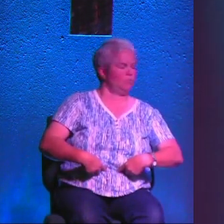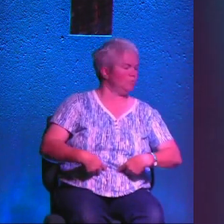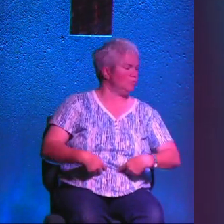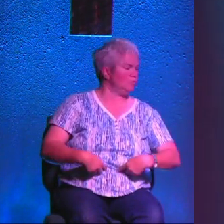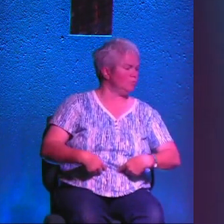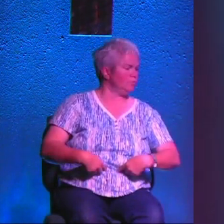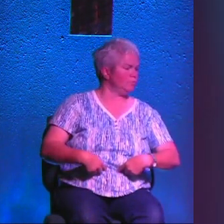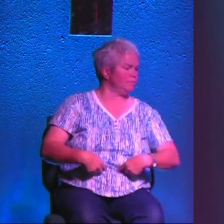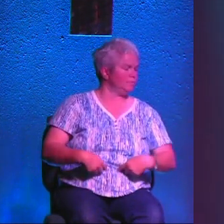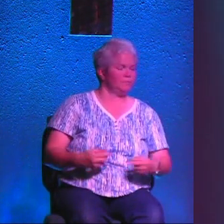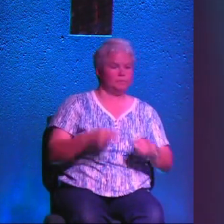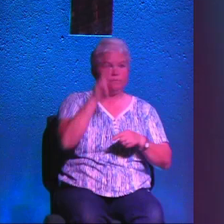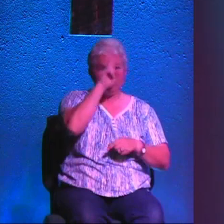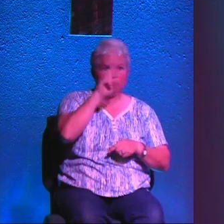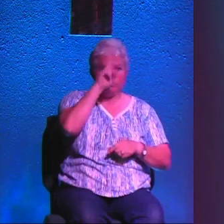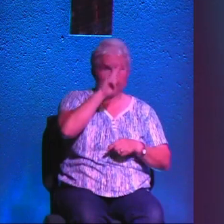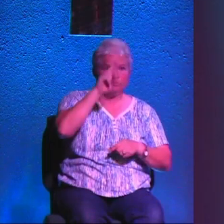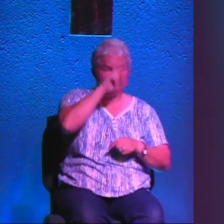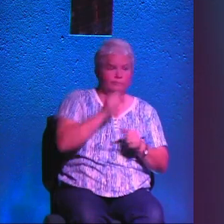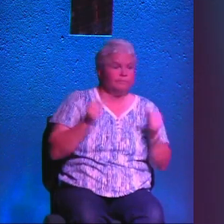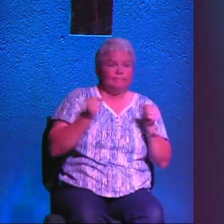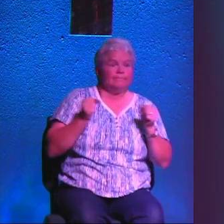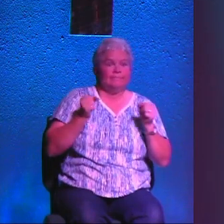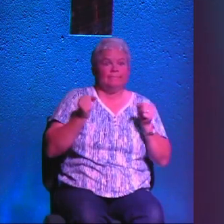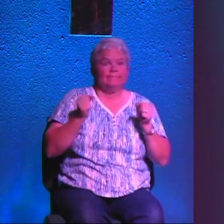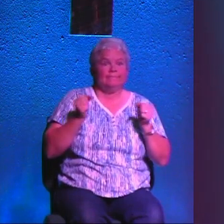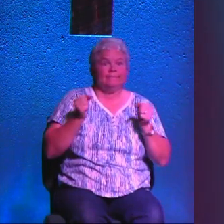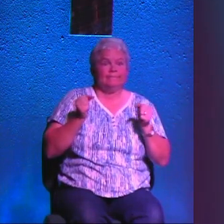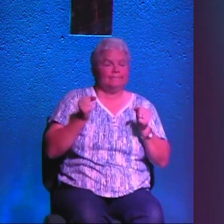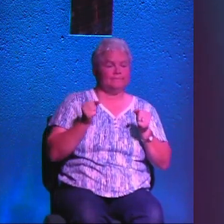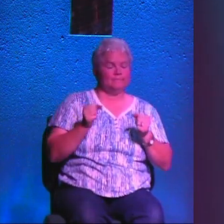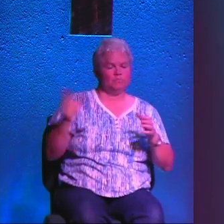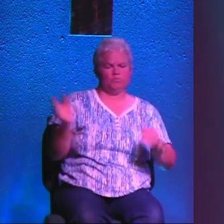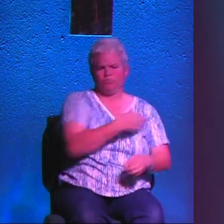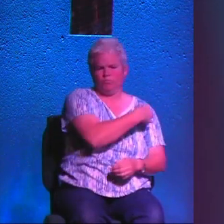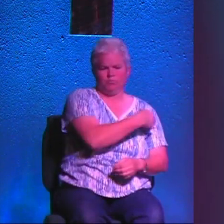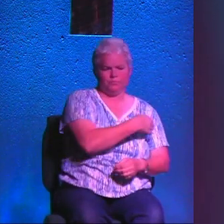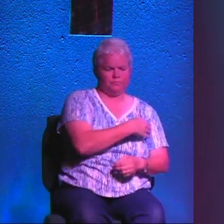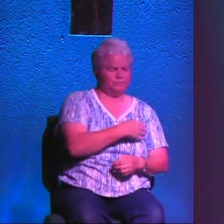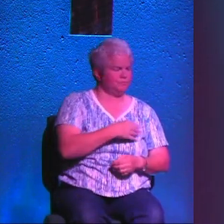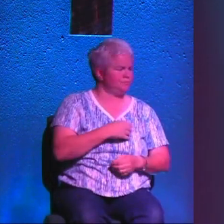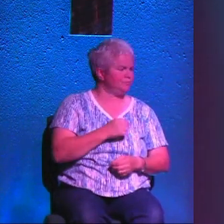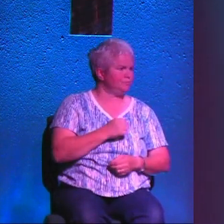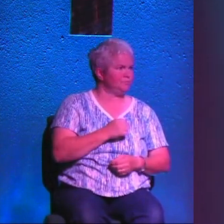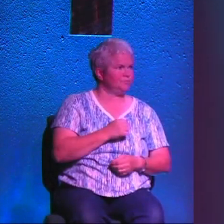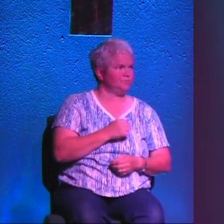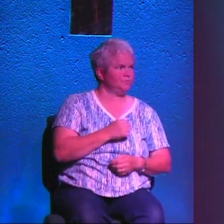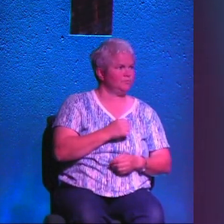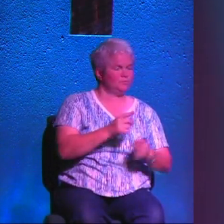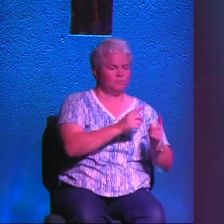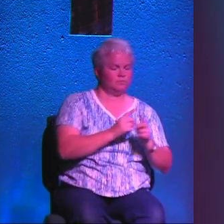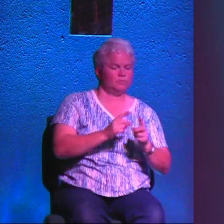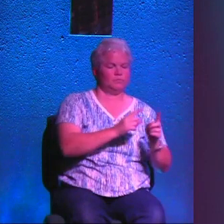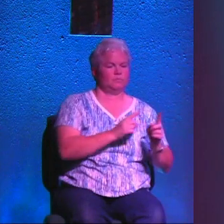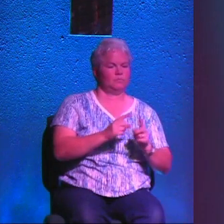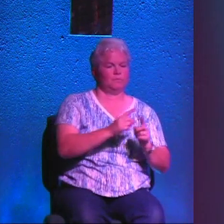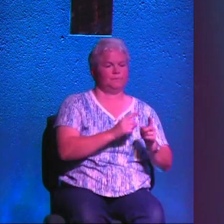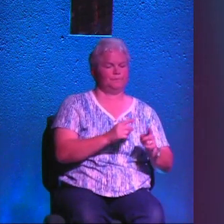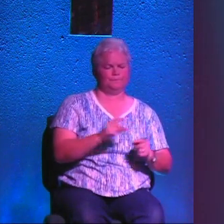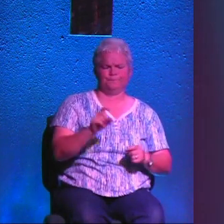And then it's used for energy, and then it's eliminated. But whatever you do, don't